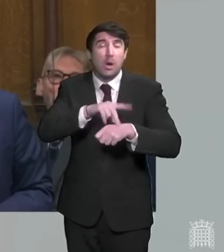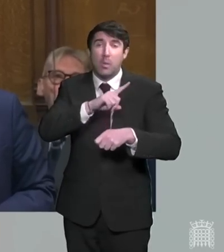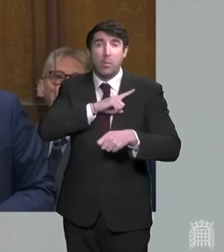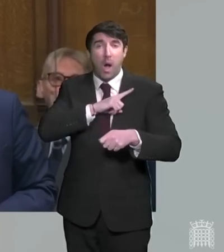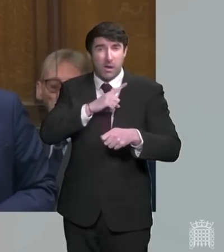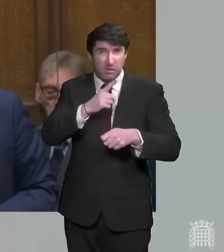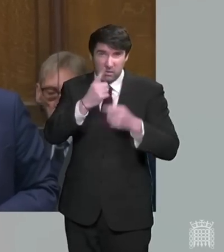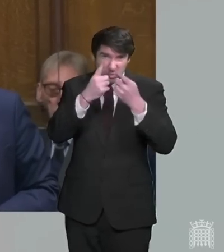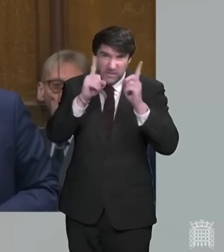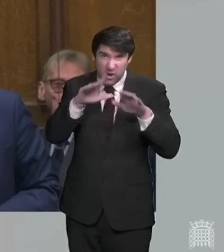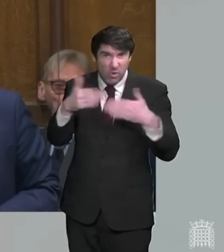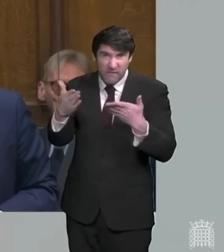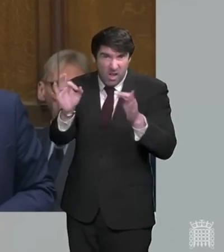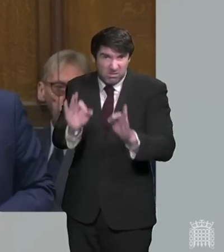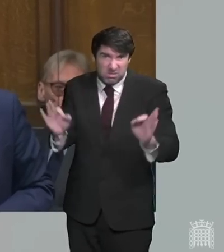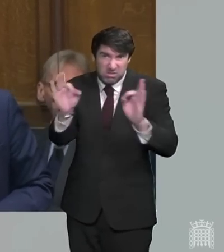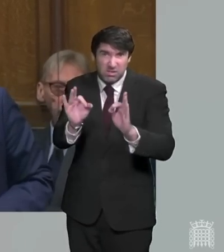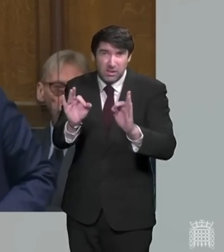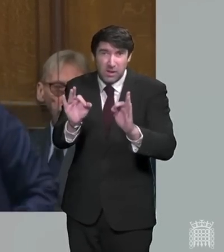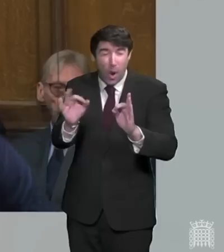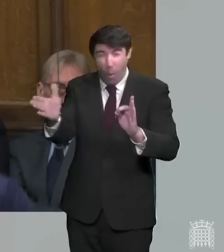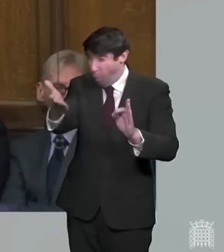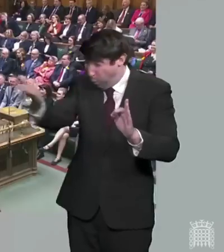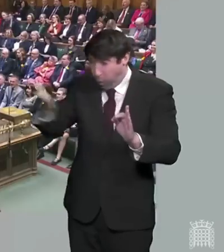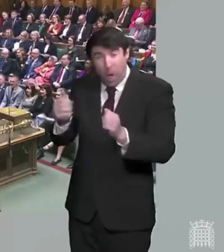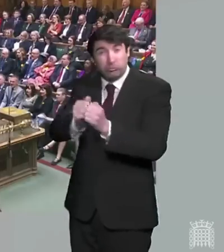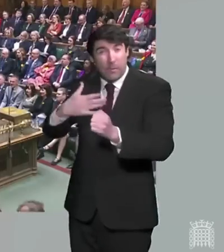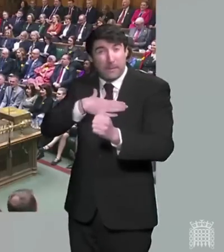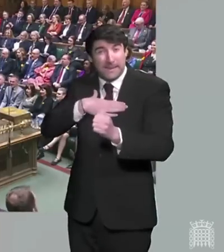Even his Chancellor supports our plan. Why doesn't he?